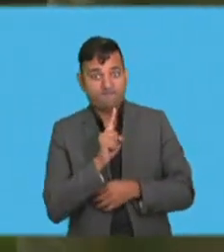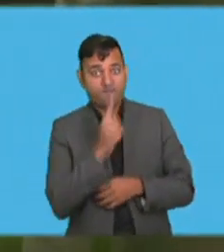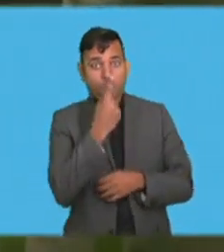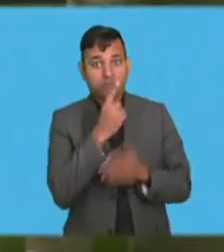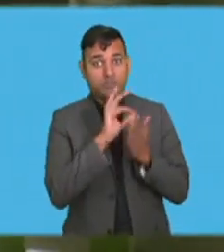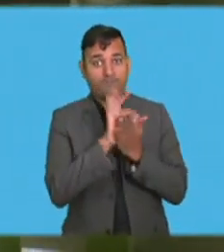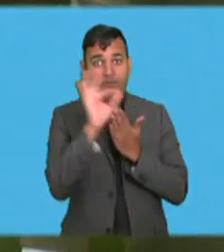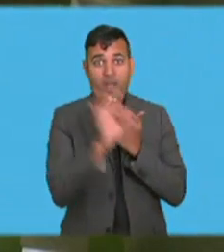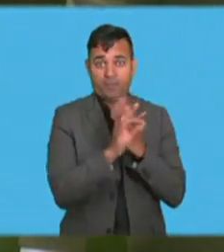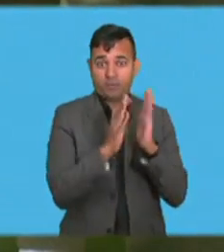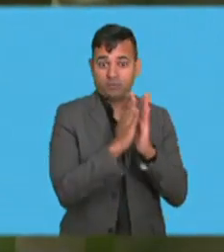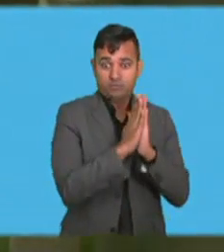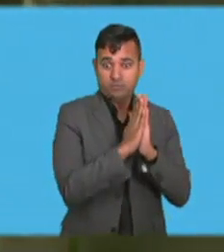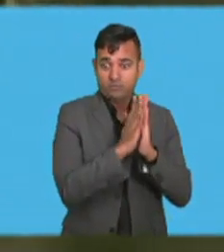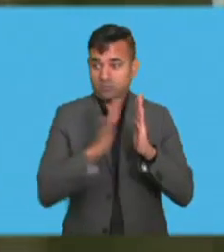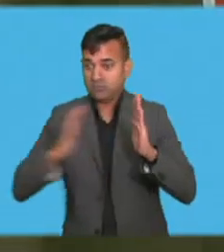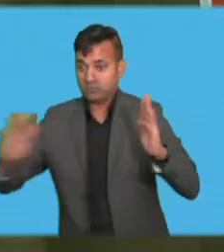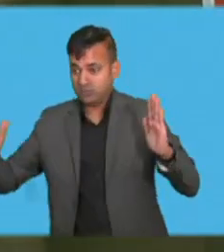of course we had